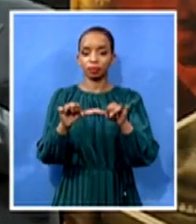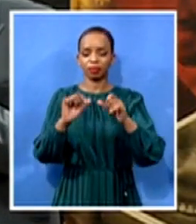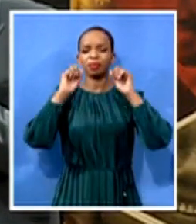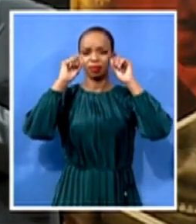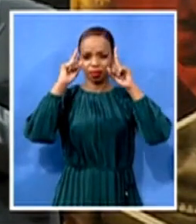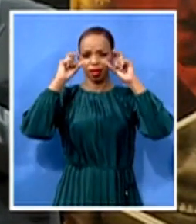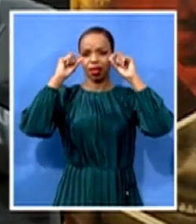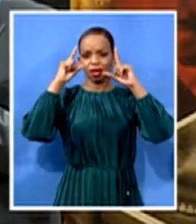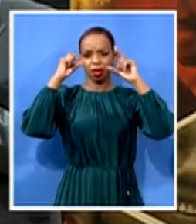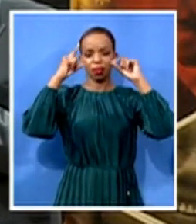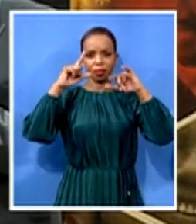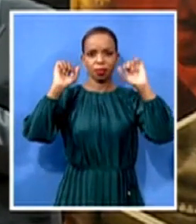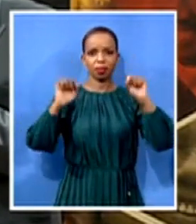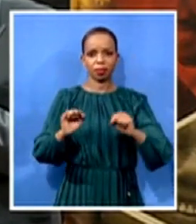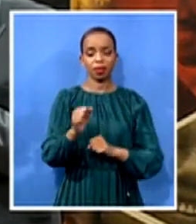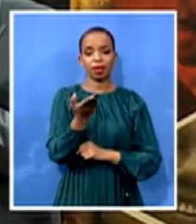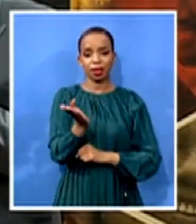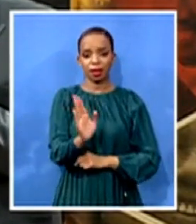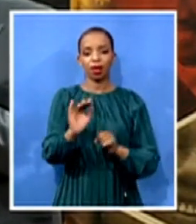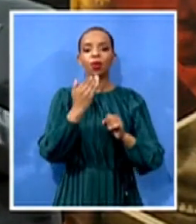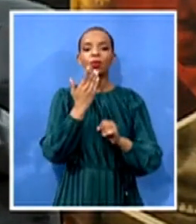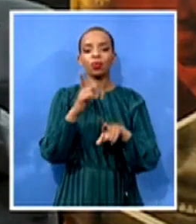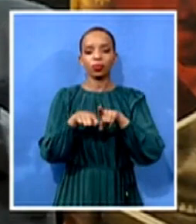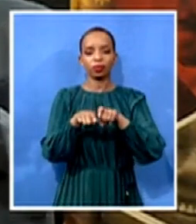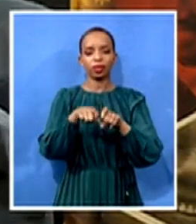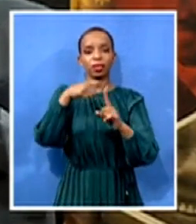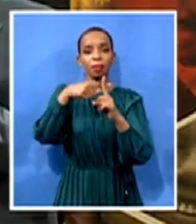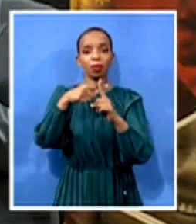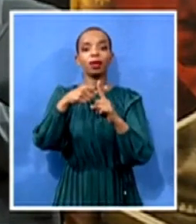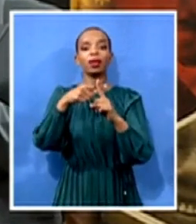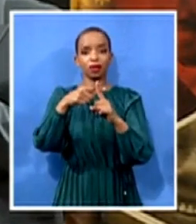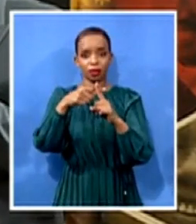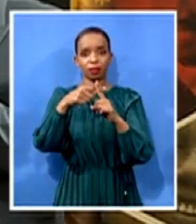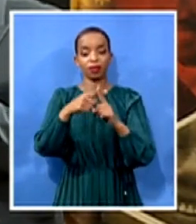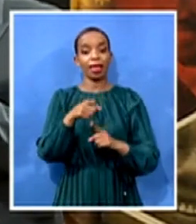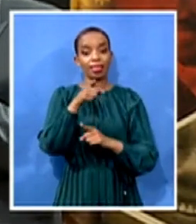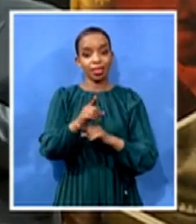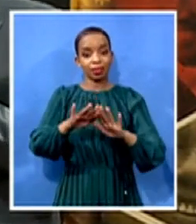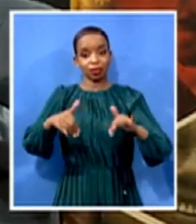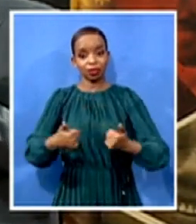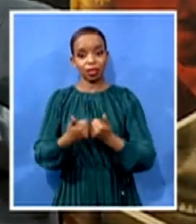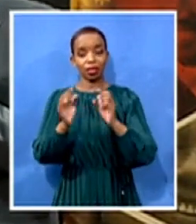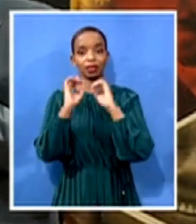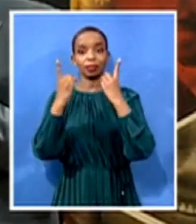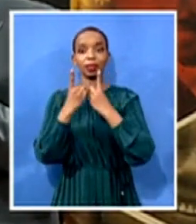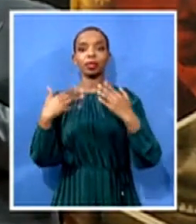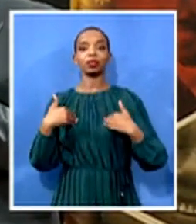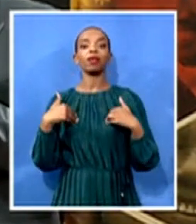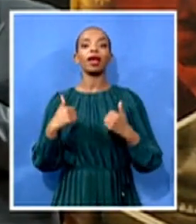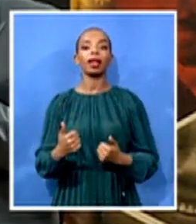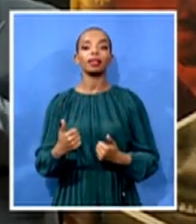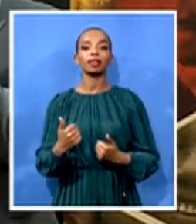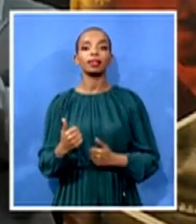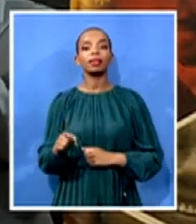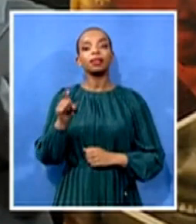positive, and in response to this challenge, the Department of Health has published an advert aimed at recruiting